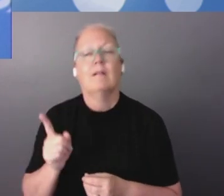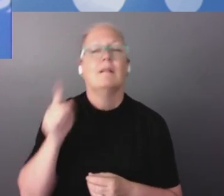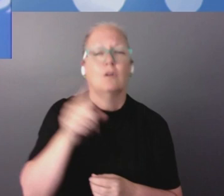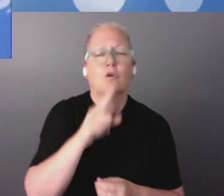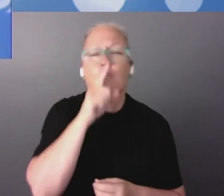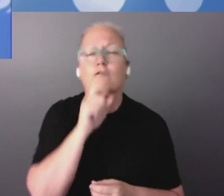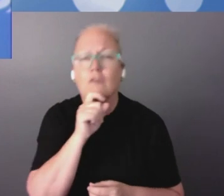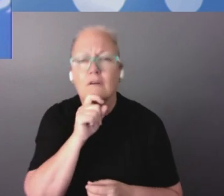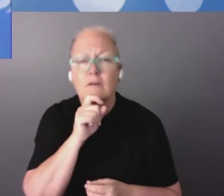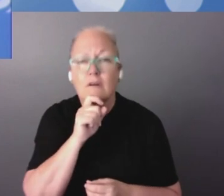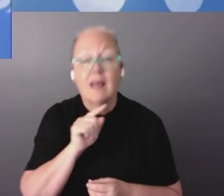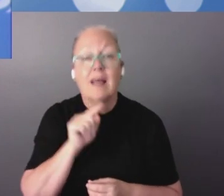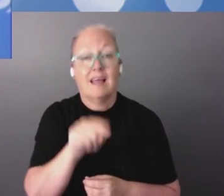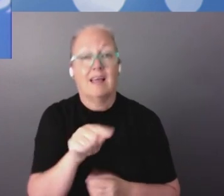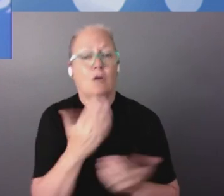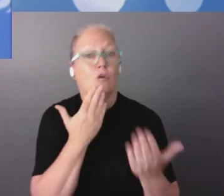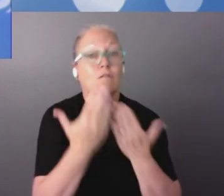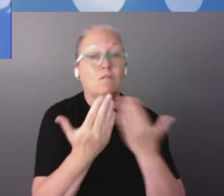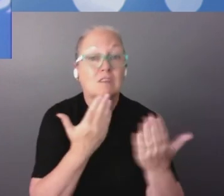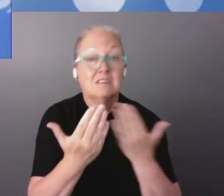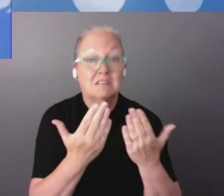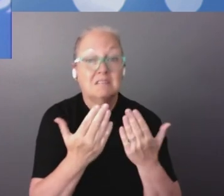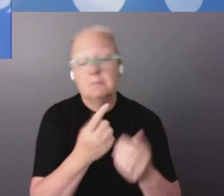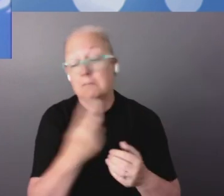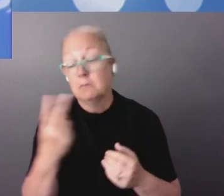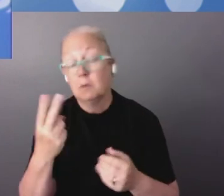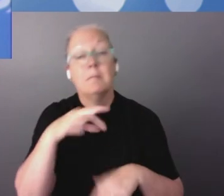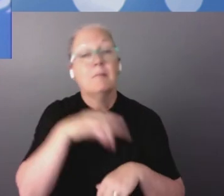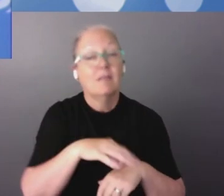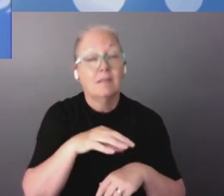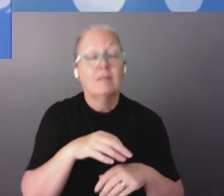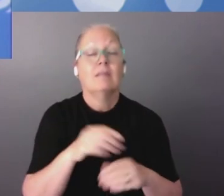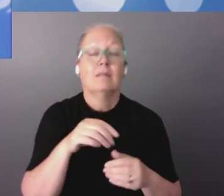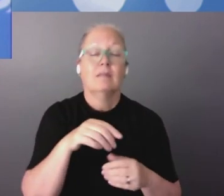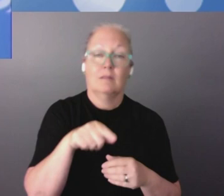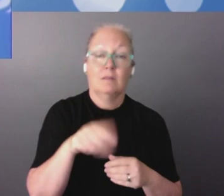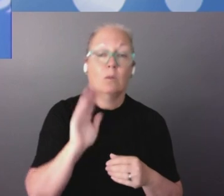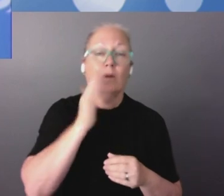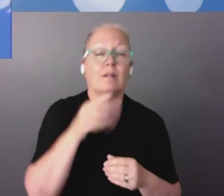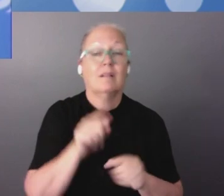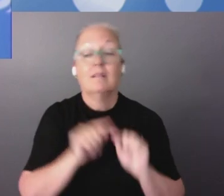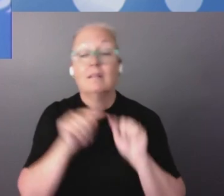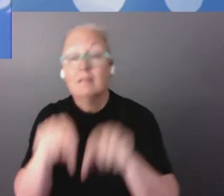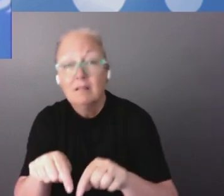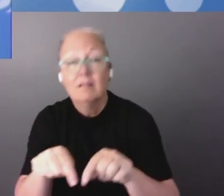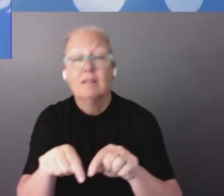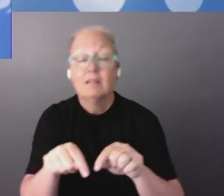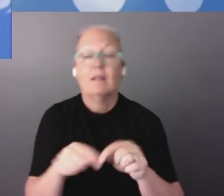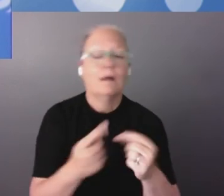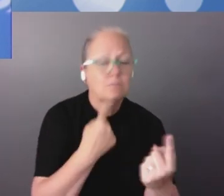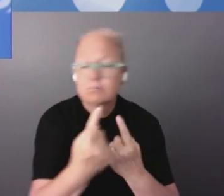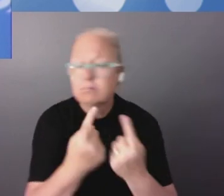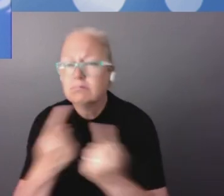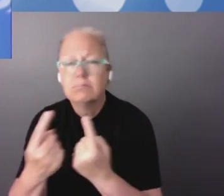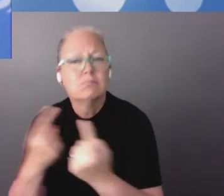5 conference. And in a few short months that follow, ITU will hold its World Telecommunications Standardization